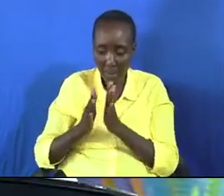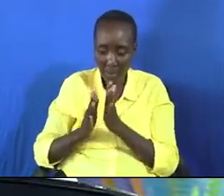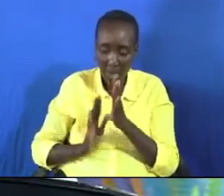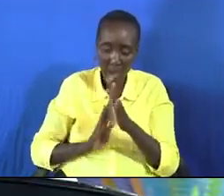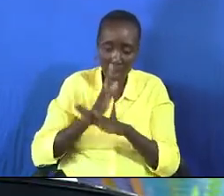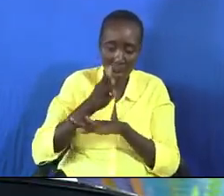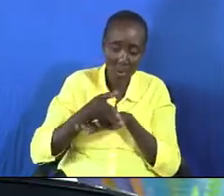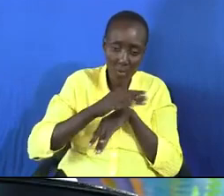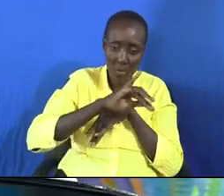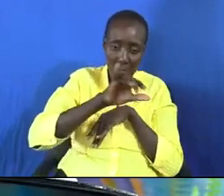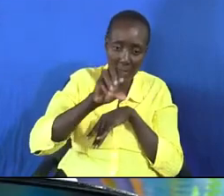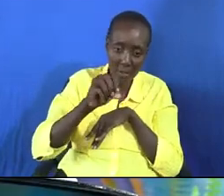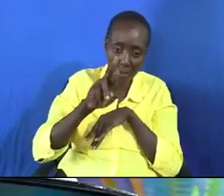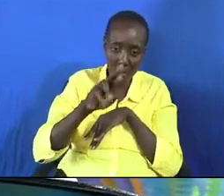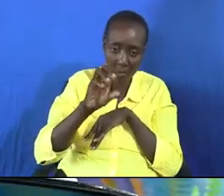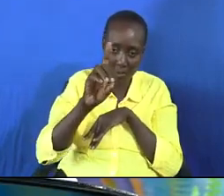Jordan.